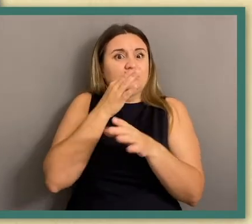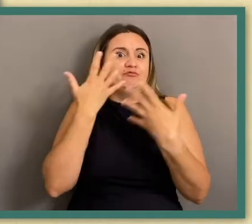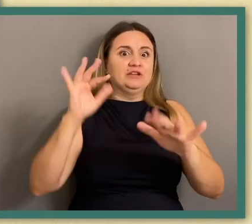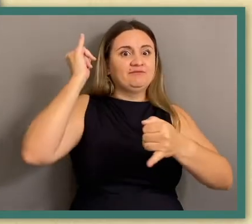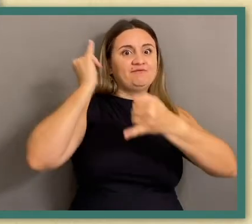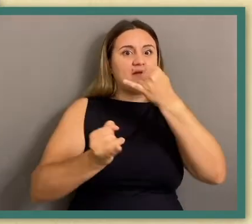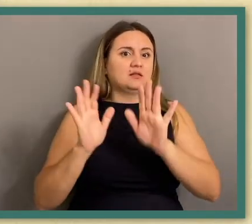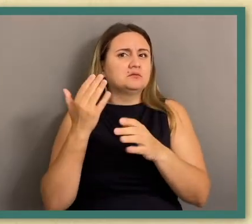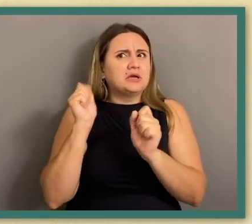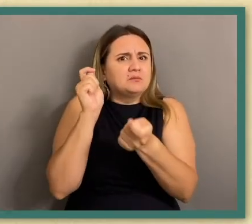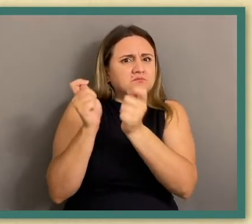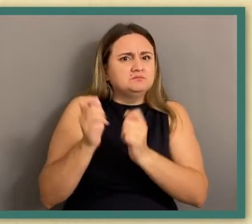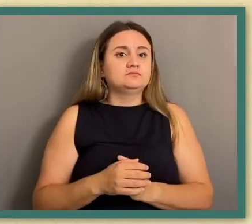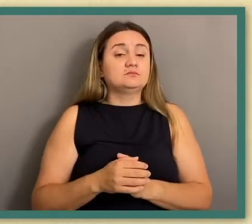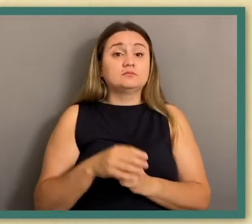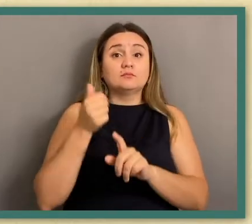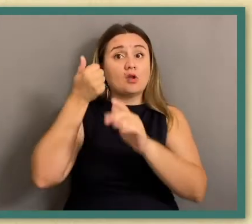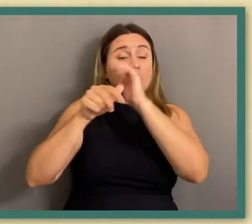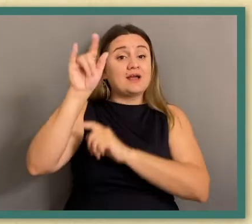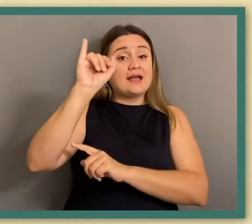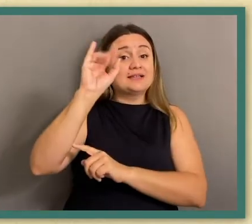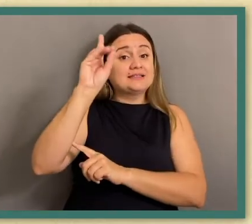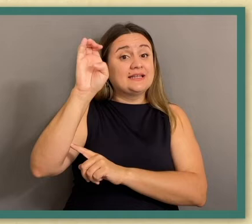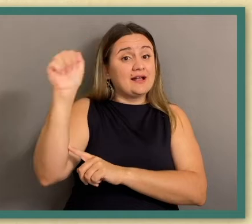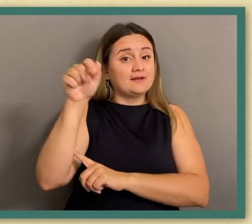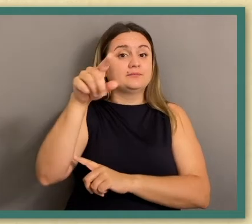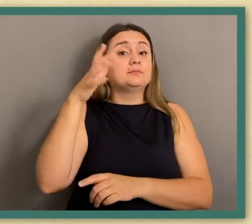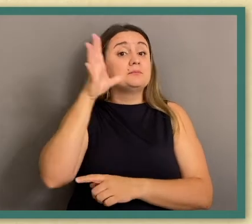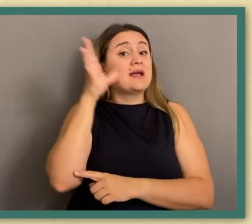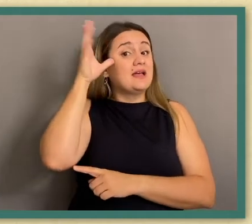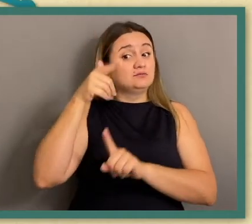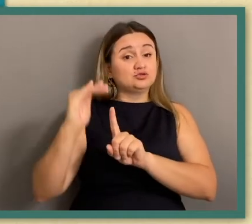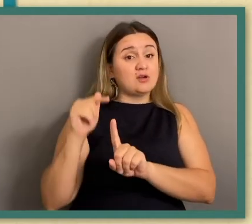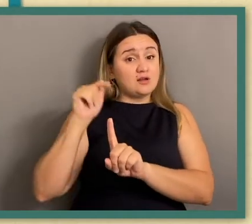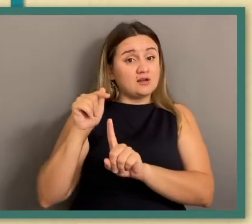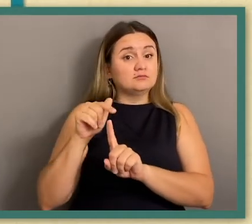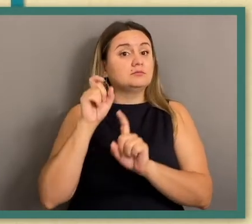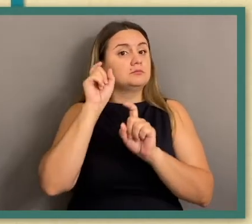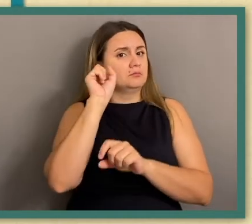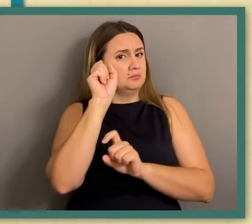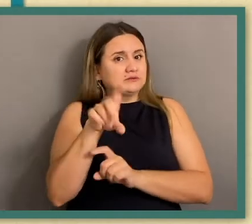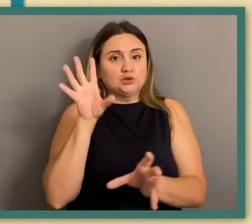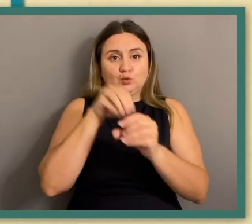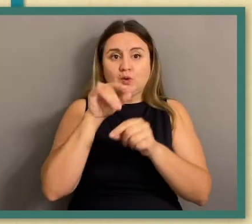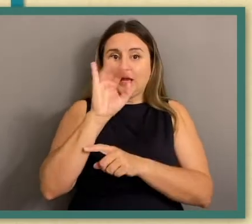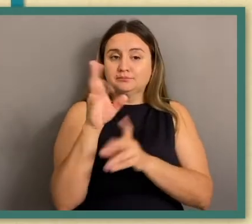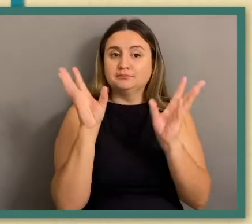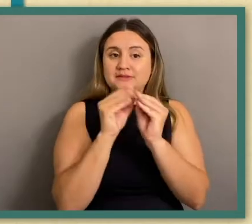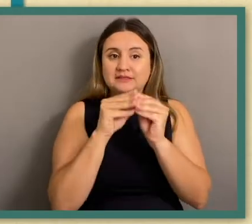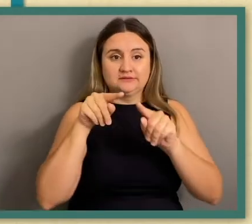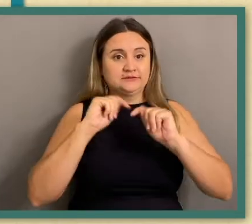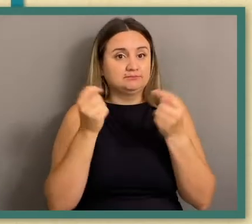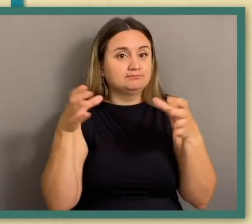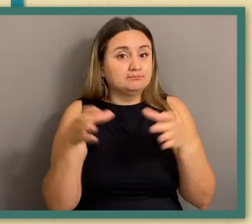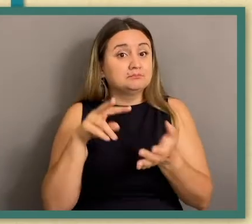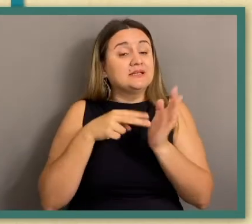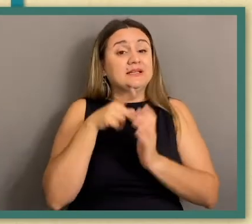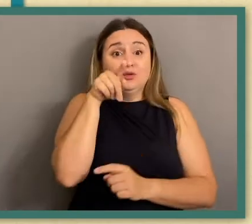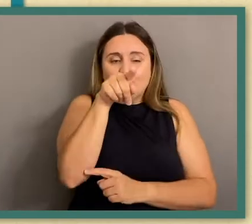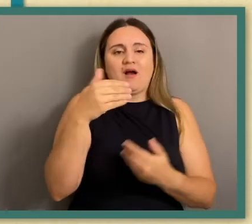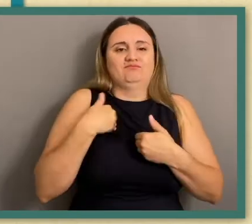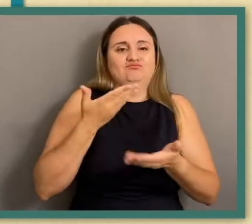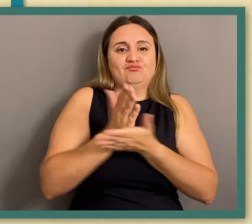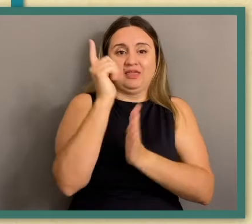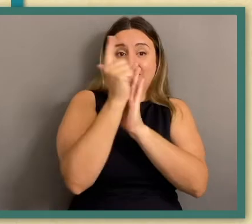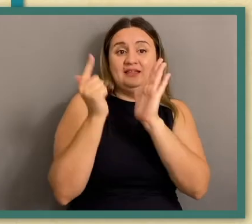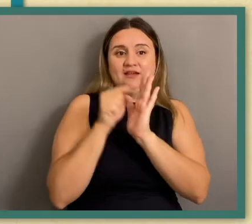finalized. Under IDEA, the parent of the child must be included in the IEP team. This means that you have a